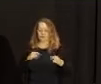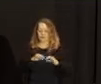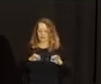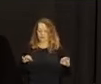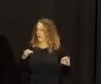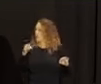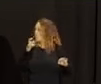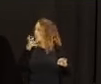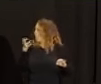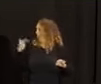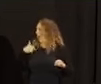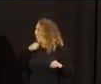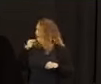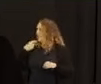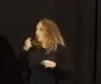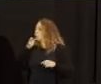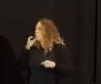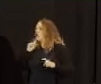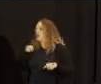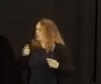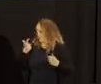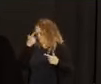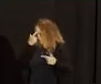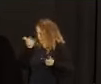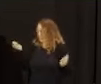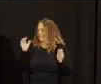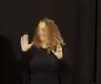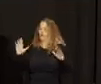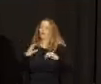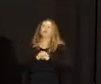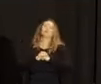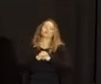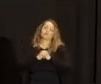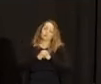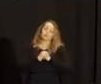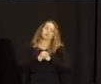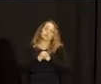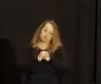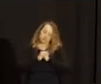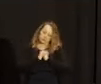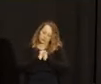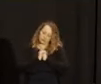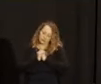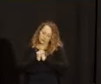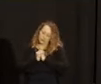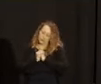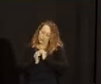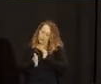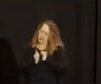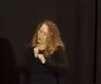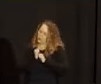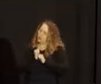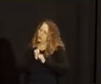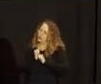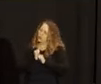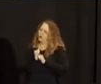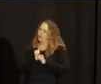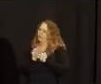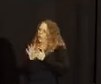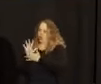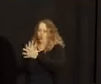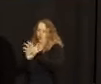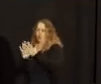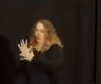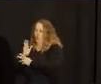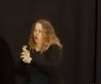wants to respond. So the losses of Lois Curtis and Judy Human were significant to the